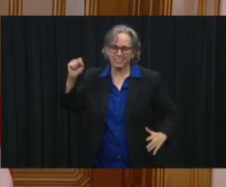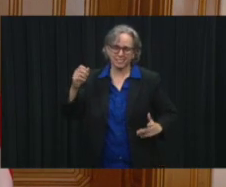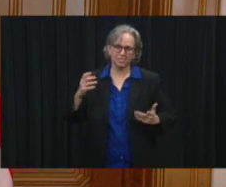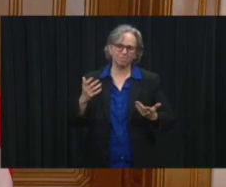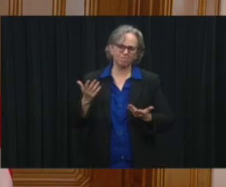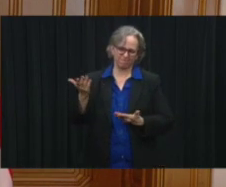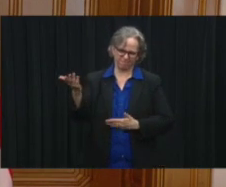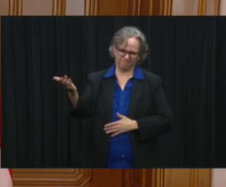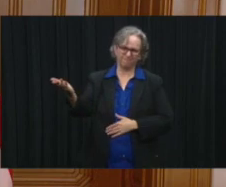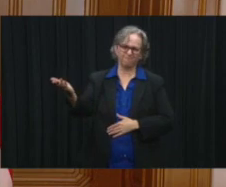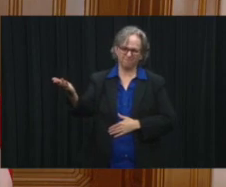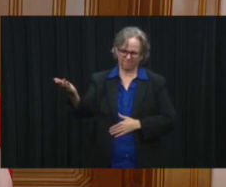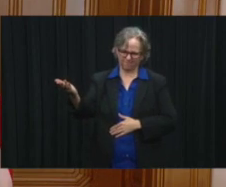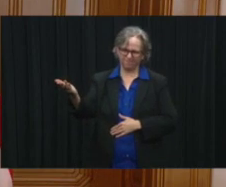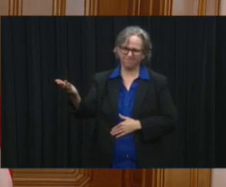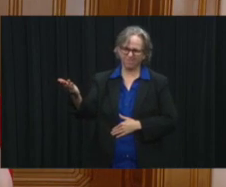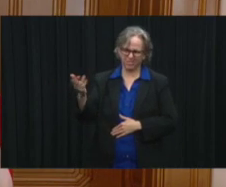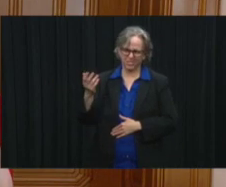first knew him.